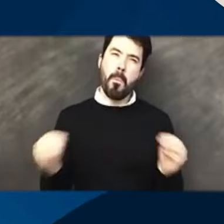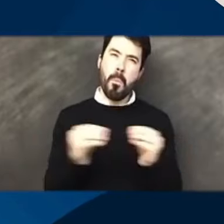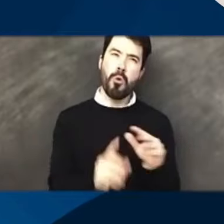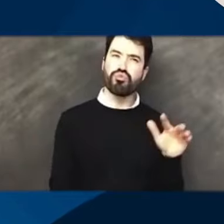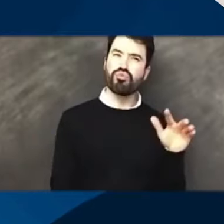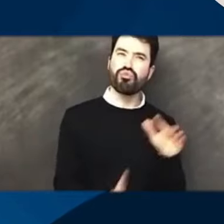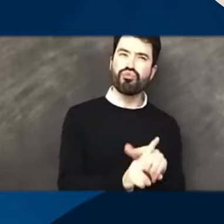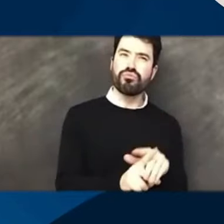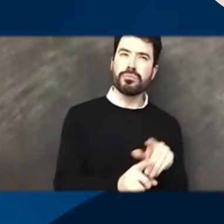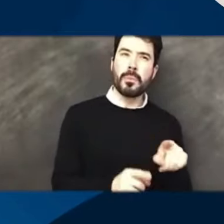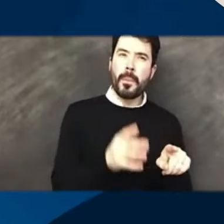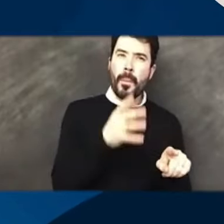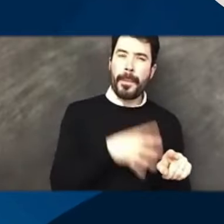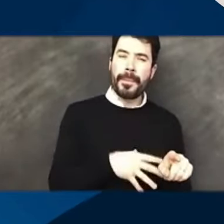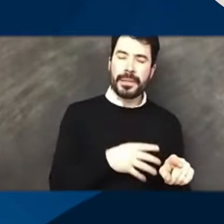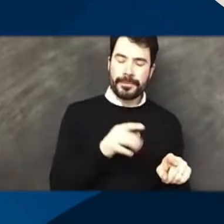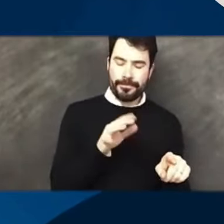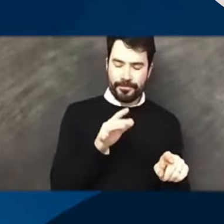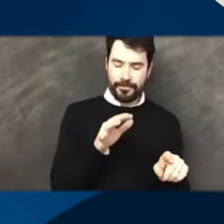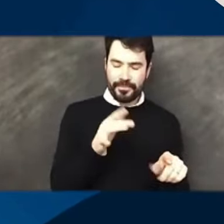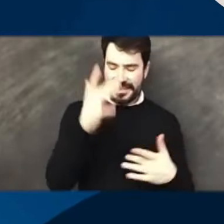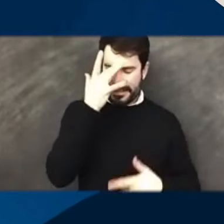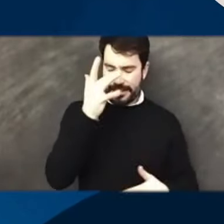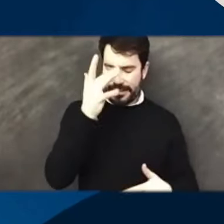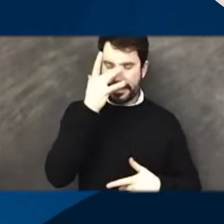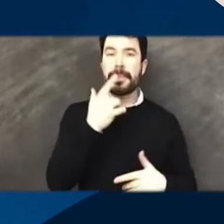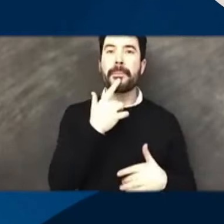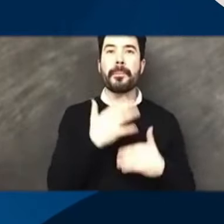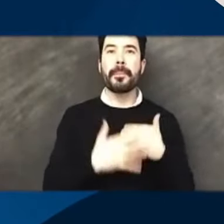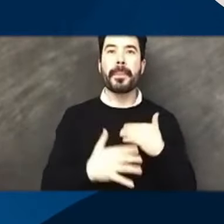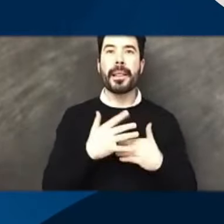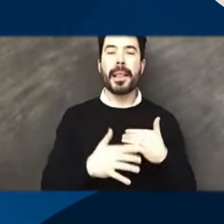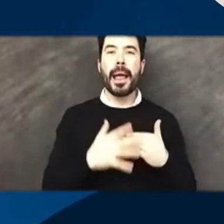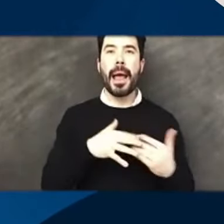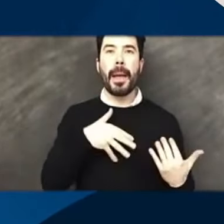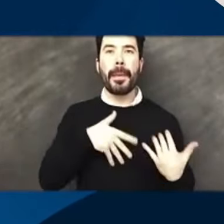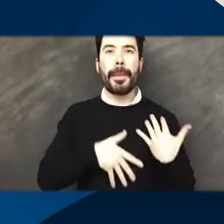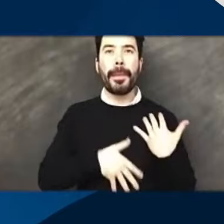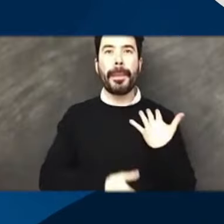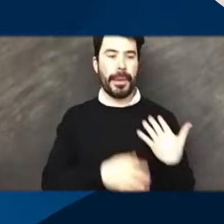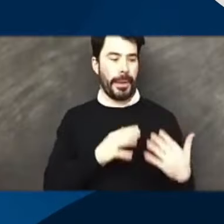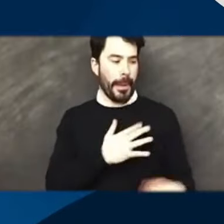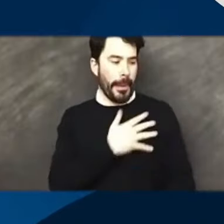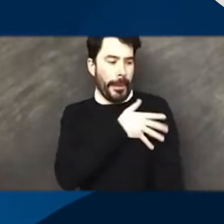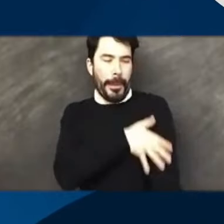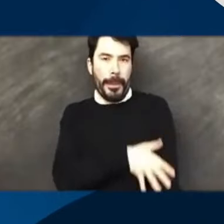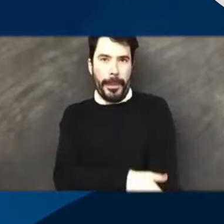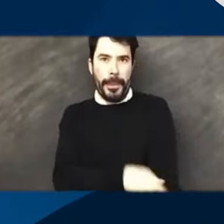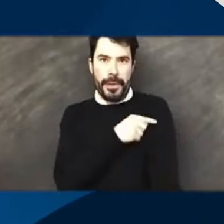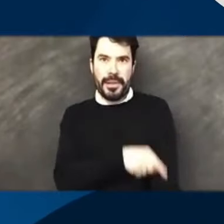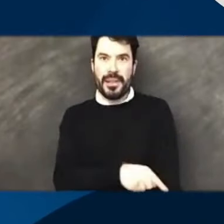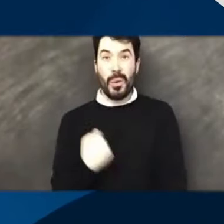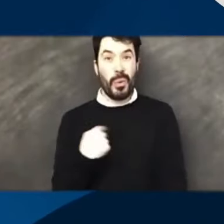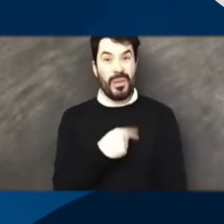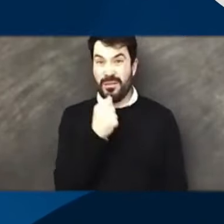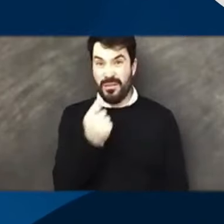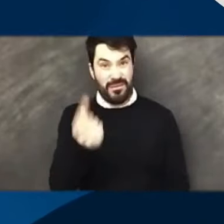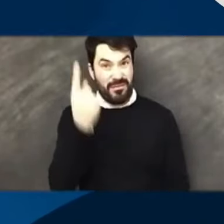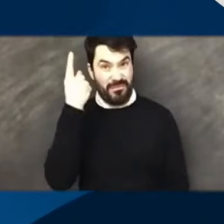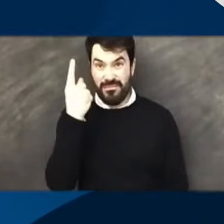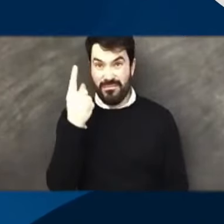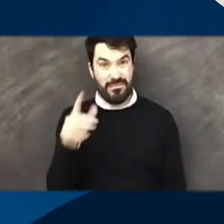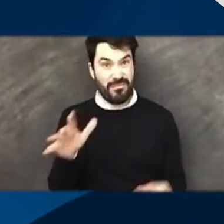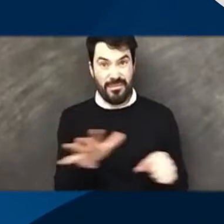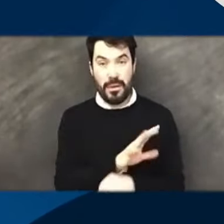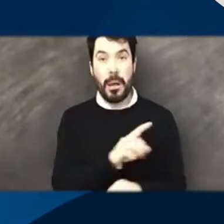It's disease of the blood vessels that we don't also understand very poorly, but has definitely genetic components to